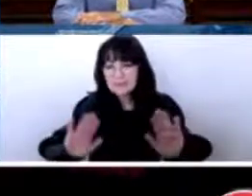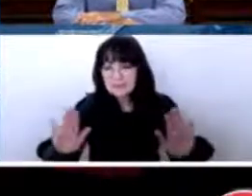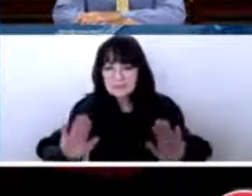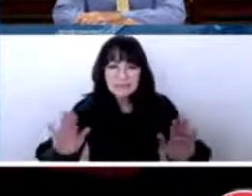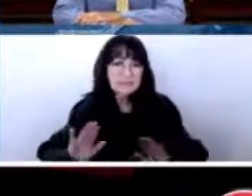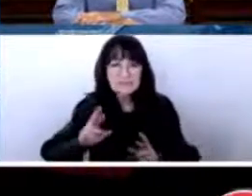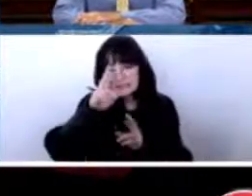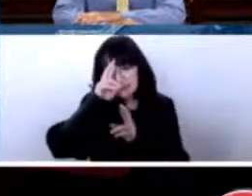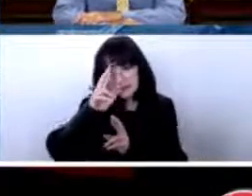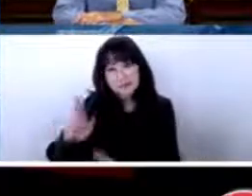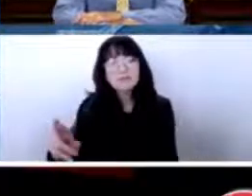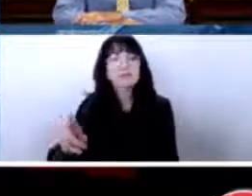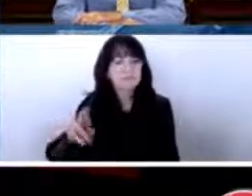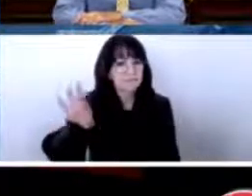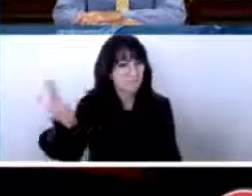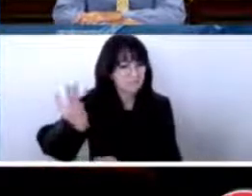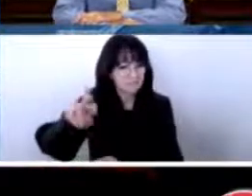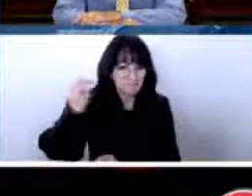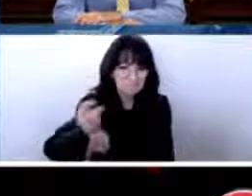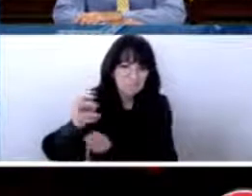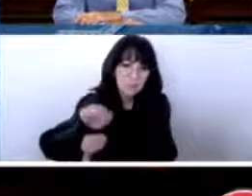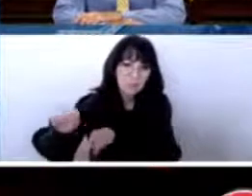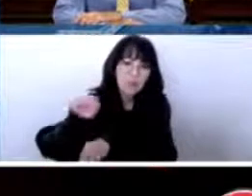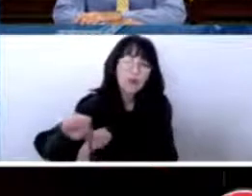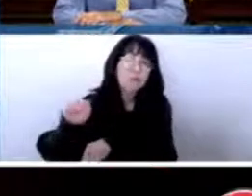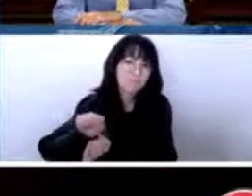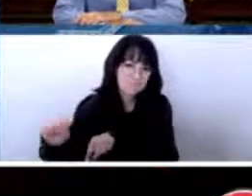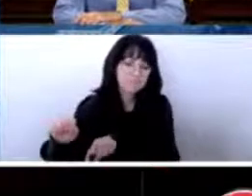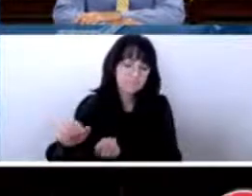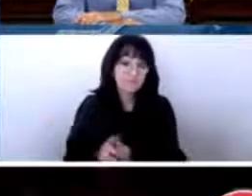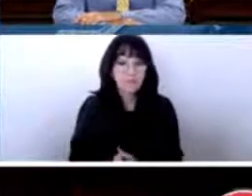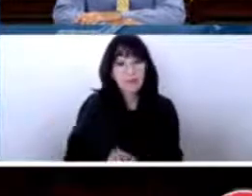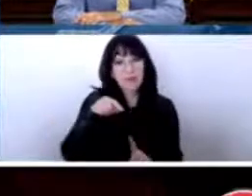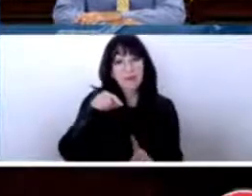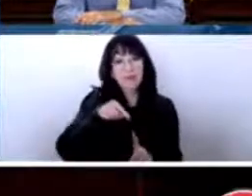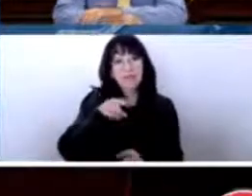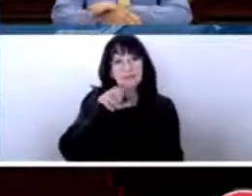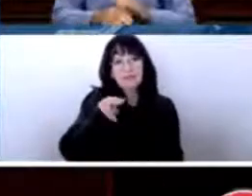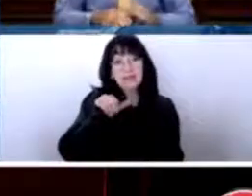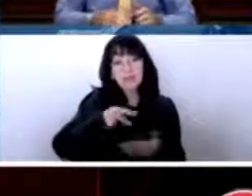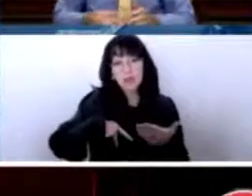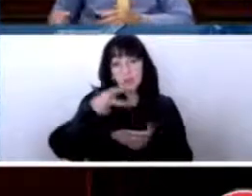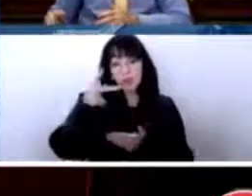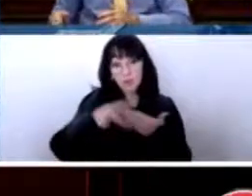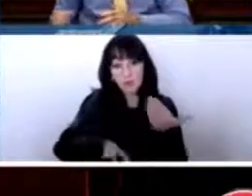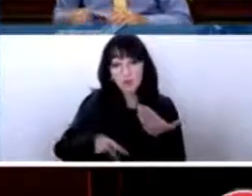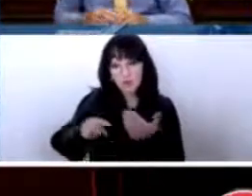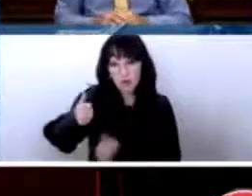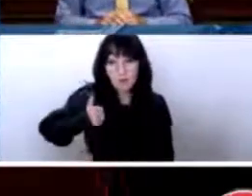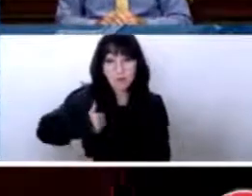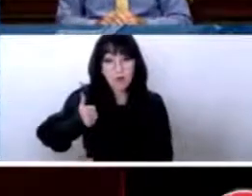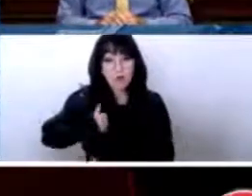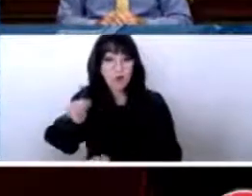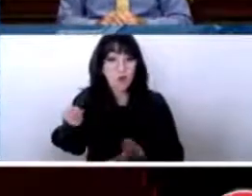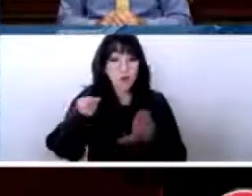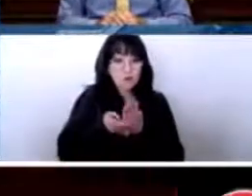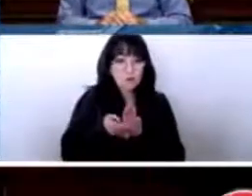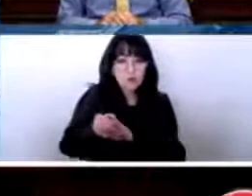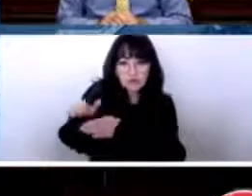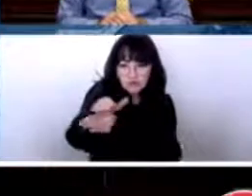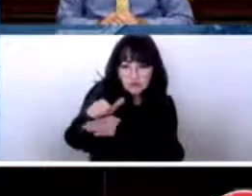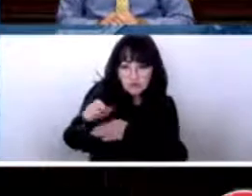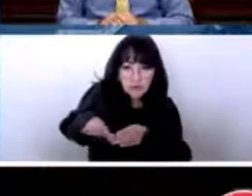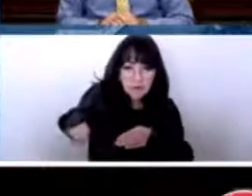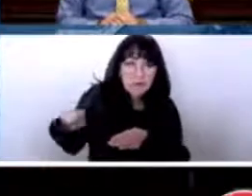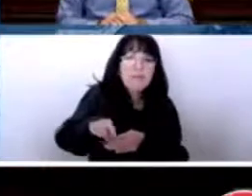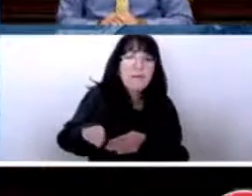emergency declaration with this CNA program to help with our long-term care facilities so we can decompress